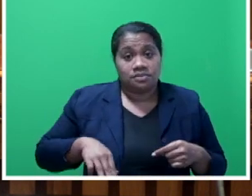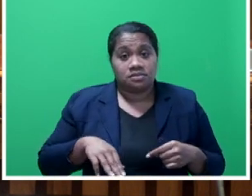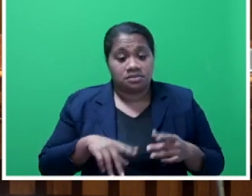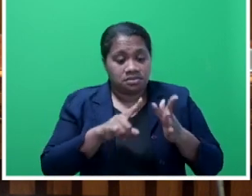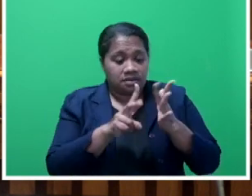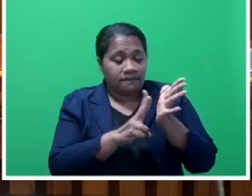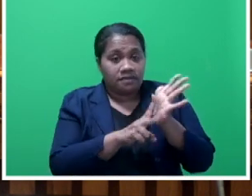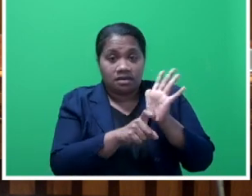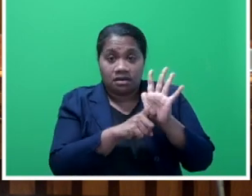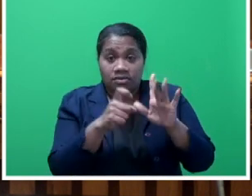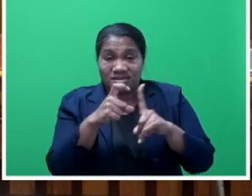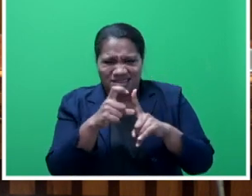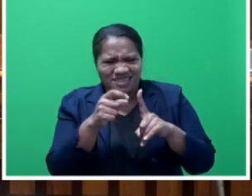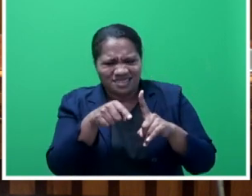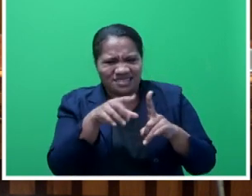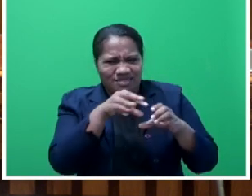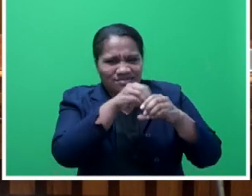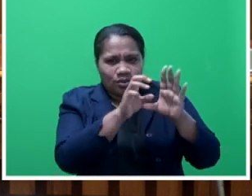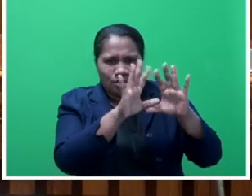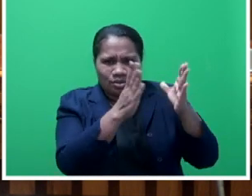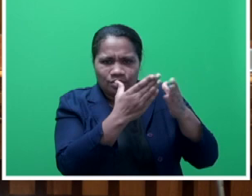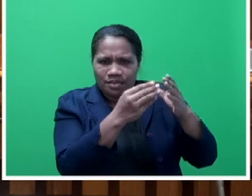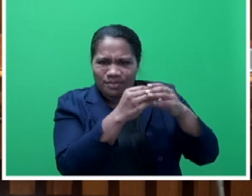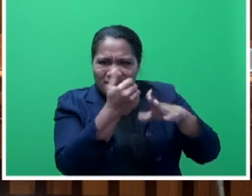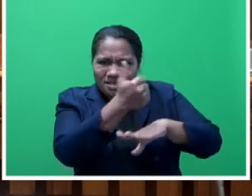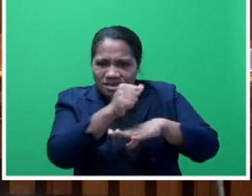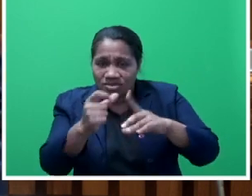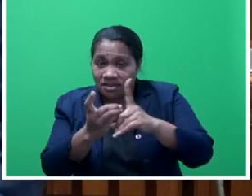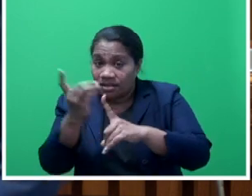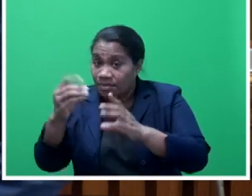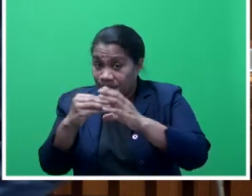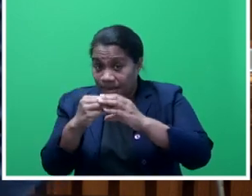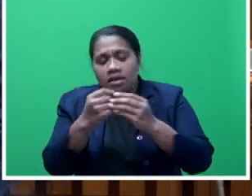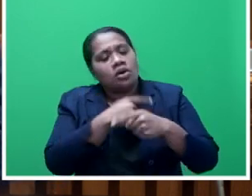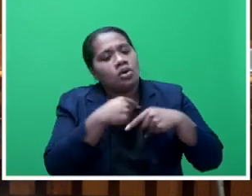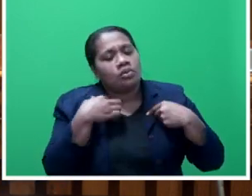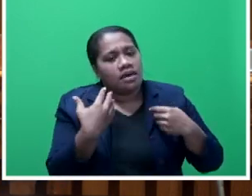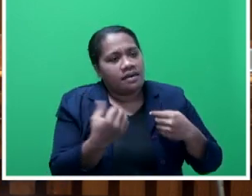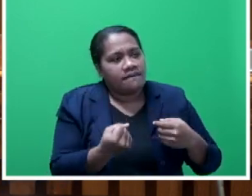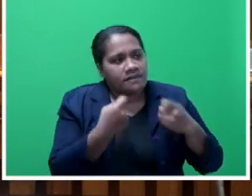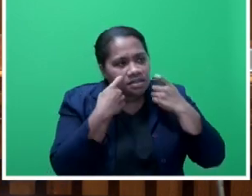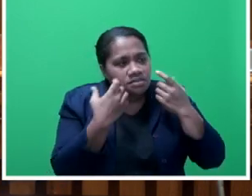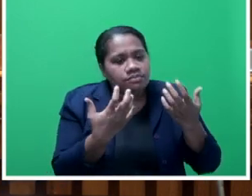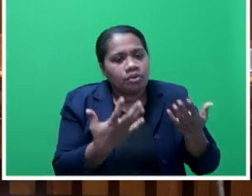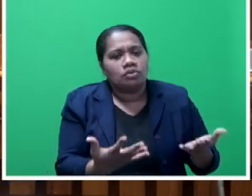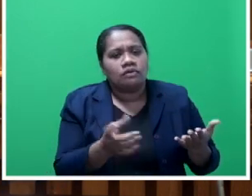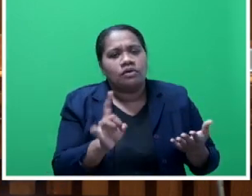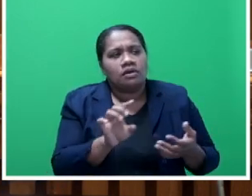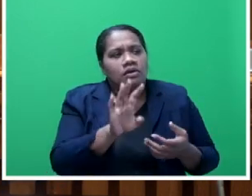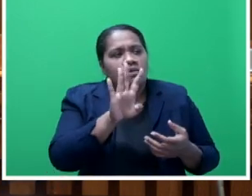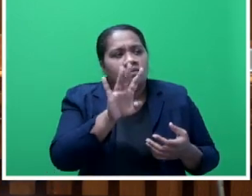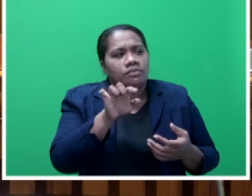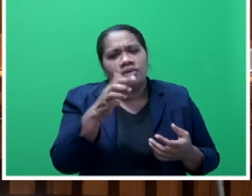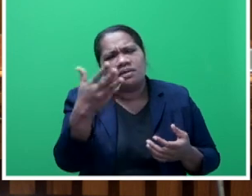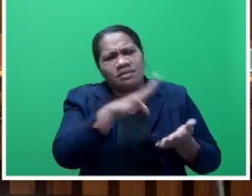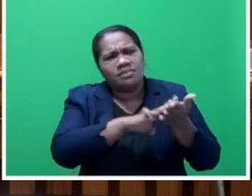IBRD, which is to do with the World Bank and the Asian Development Bank, we have an exposure of $489 million. Never been called upon,